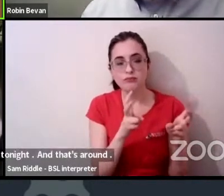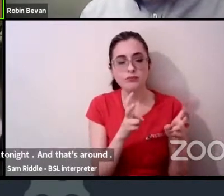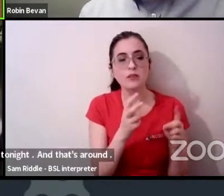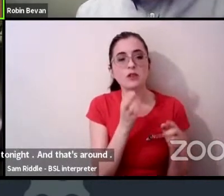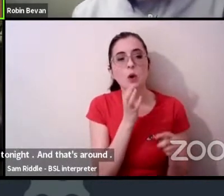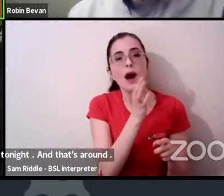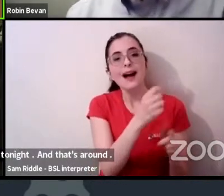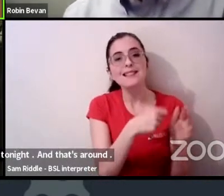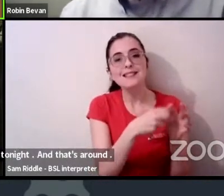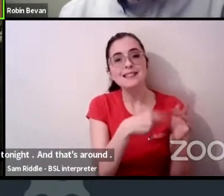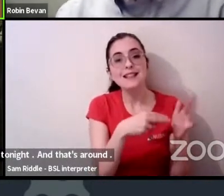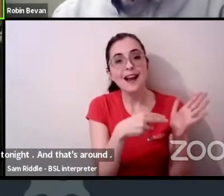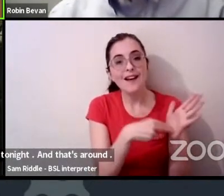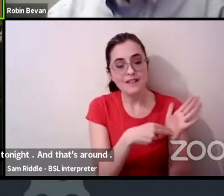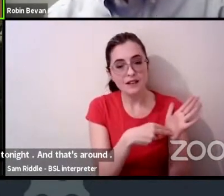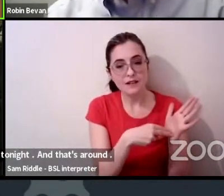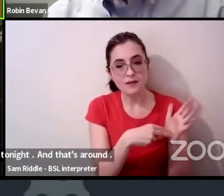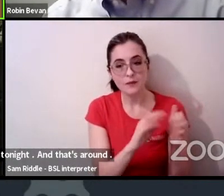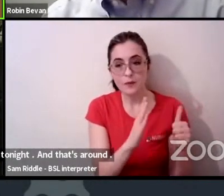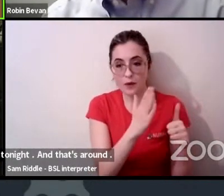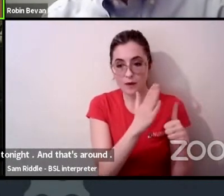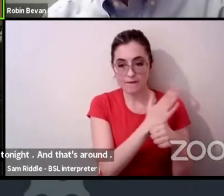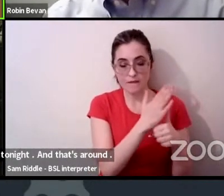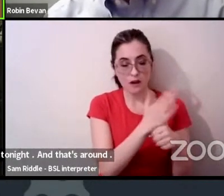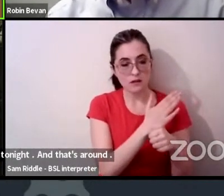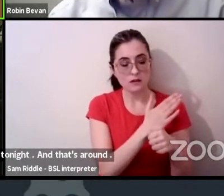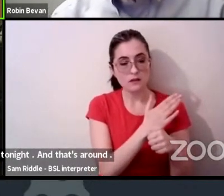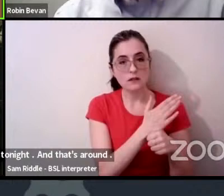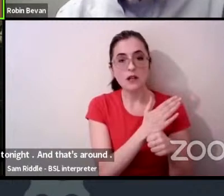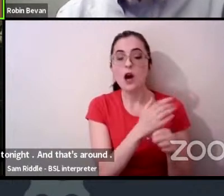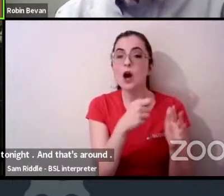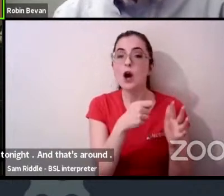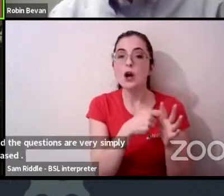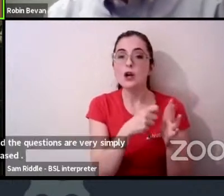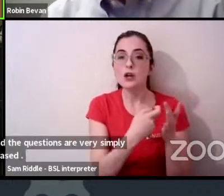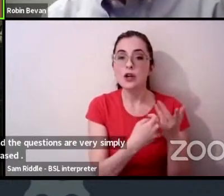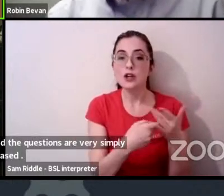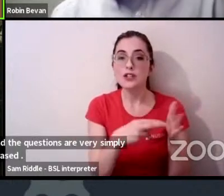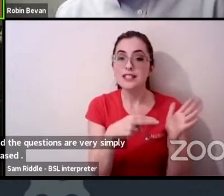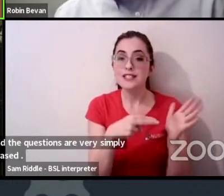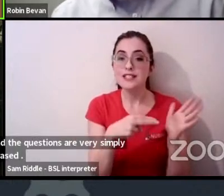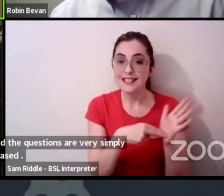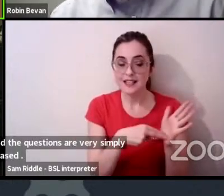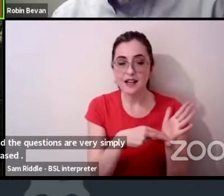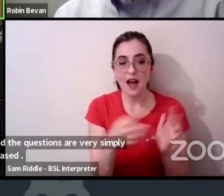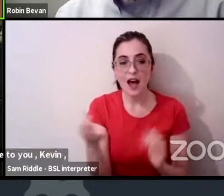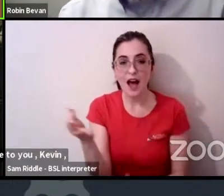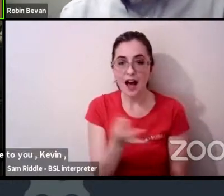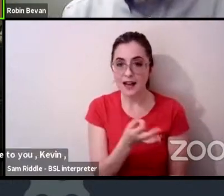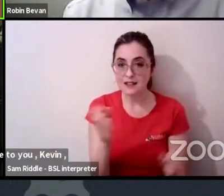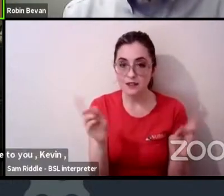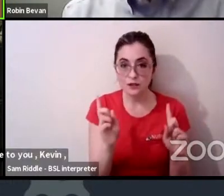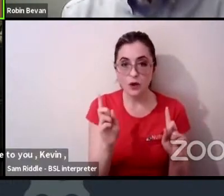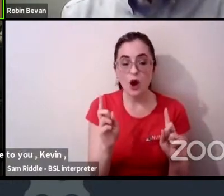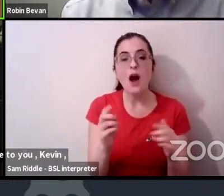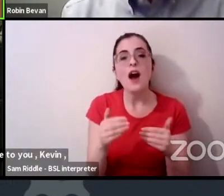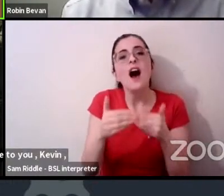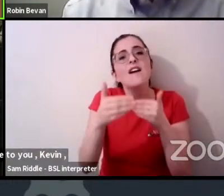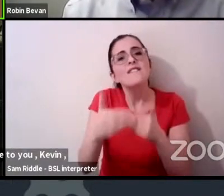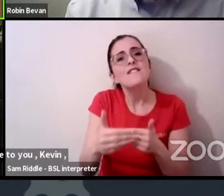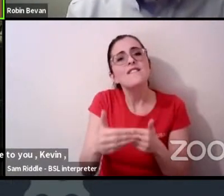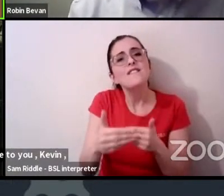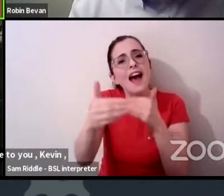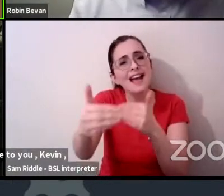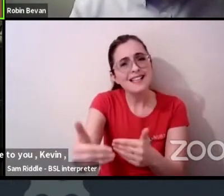and phasing. First, a question from Kirstin, who says, if a phased return is proposed